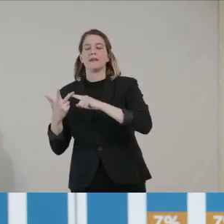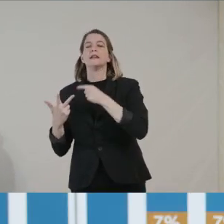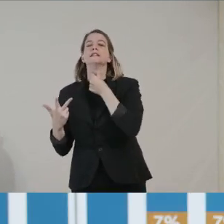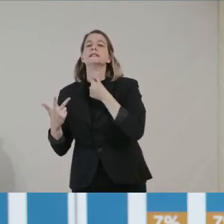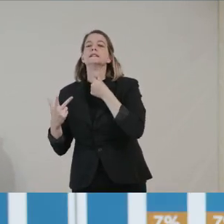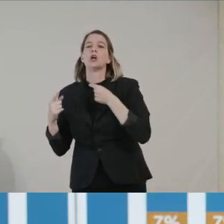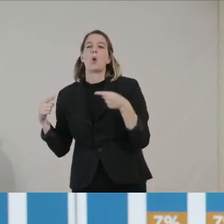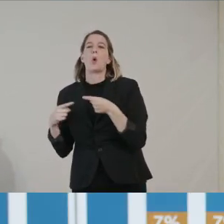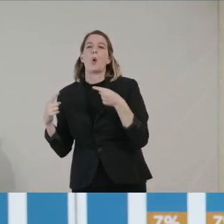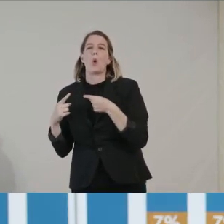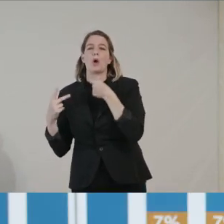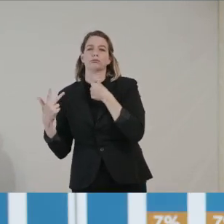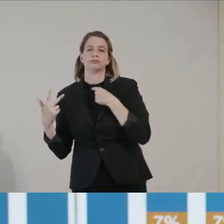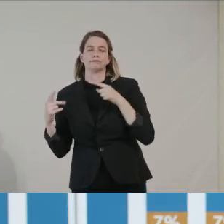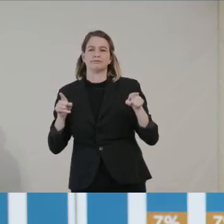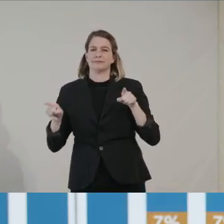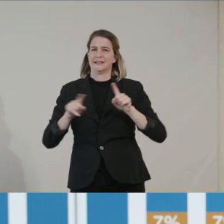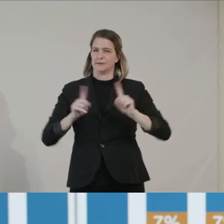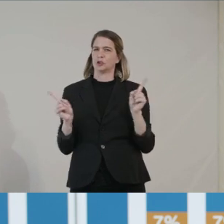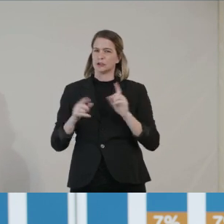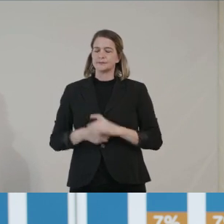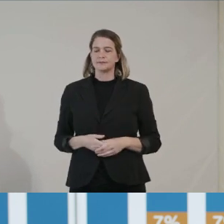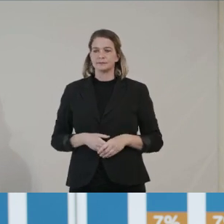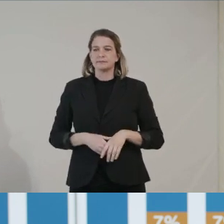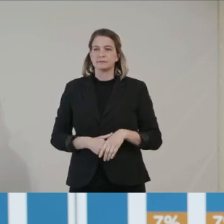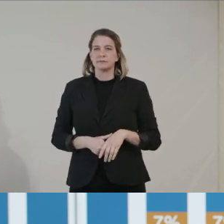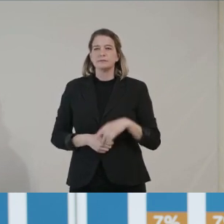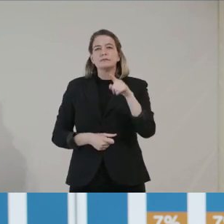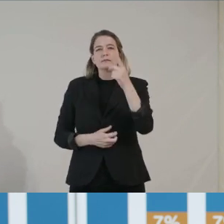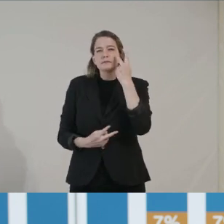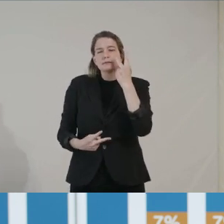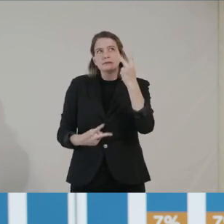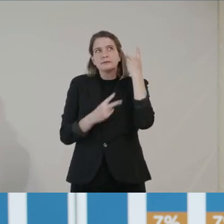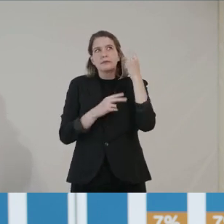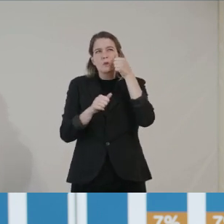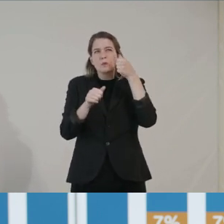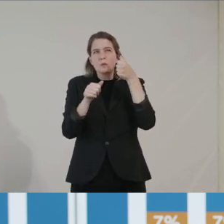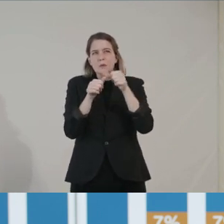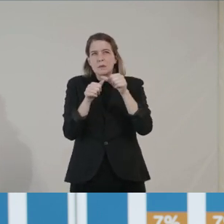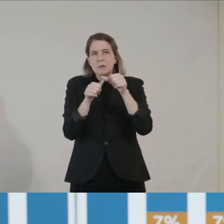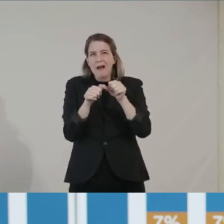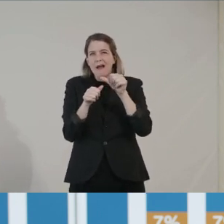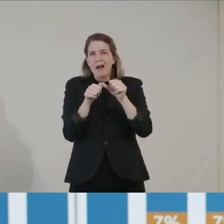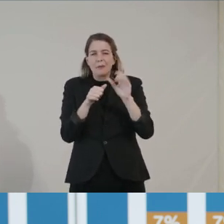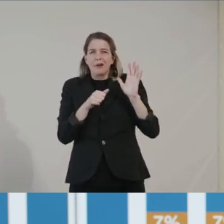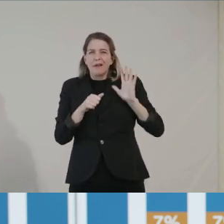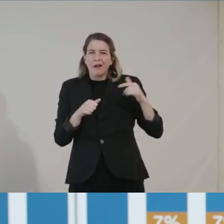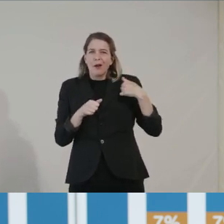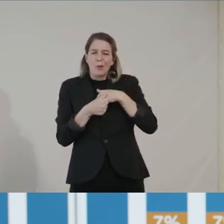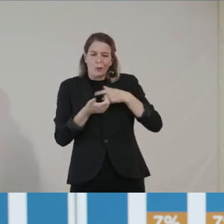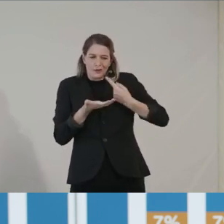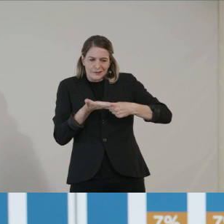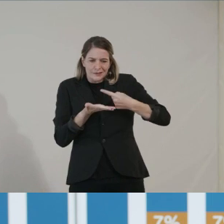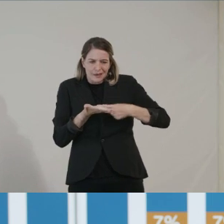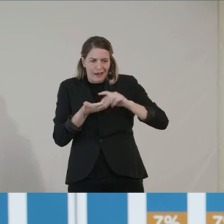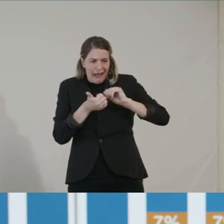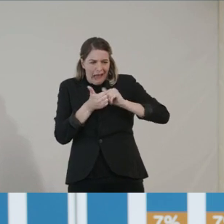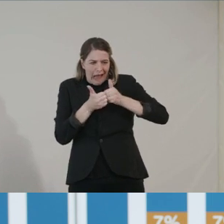So if you remember, we began talking about how you avoid contracting this. And we still, if you